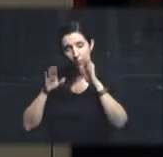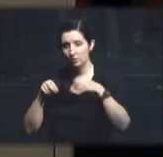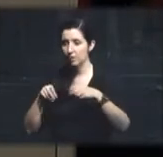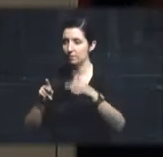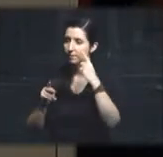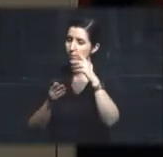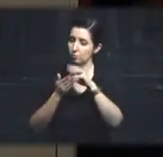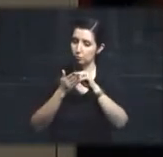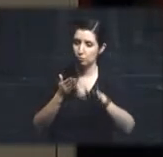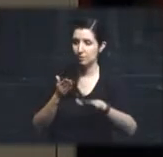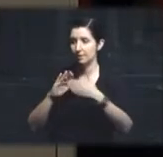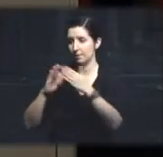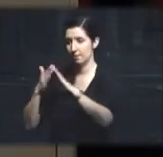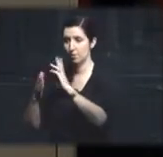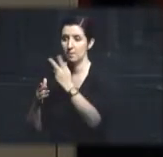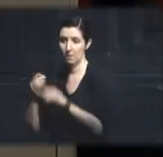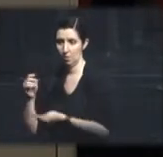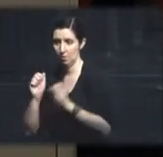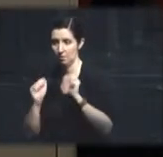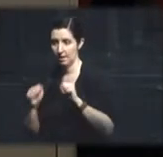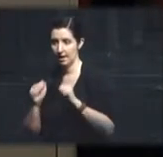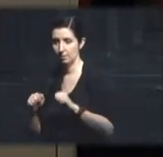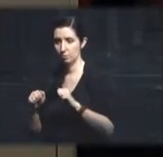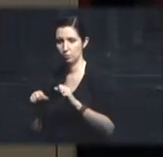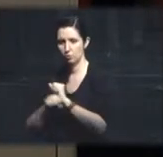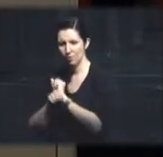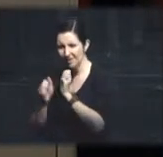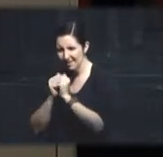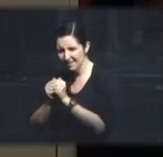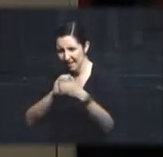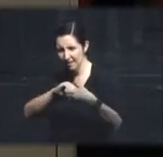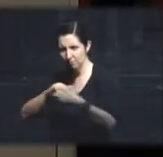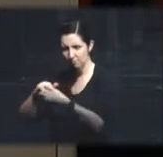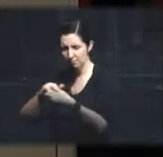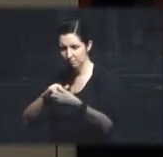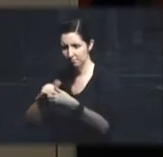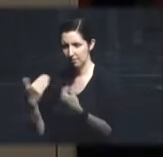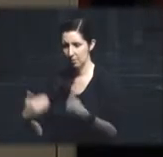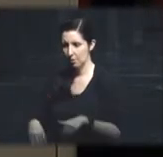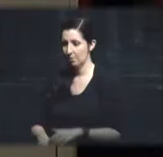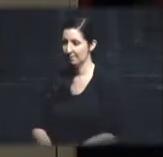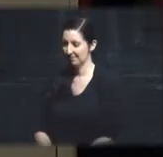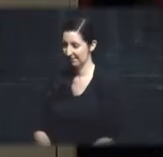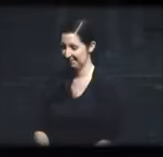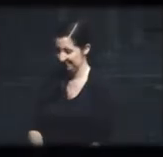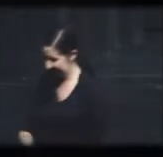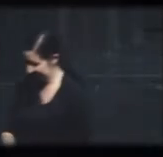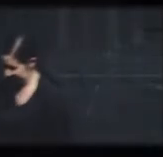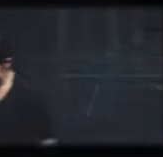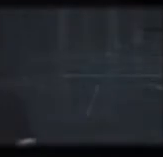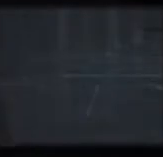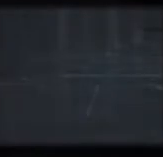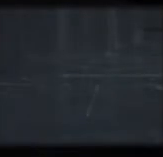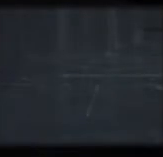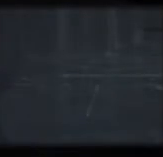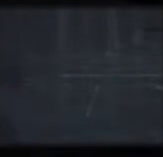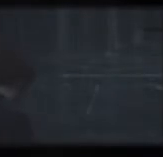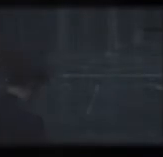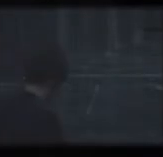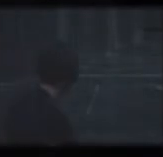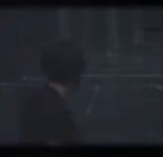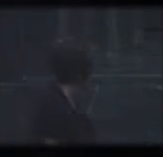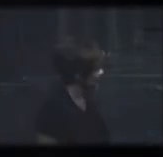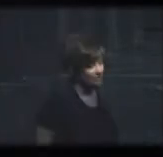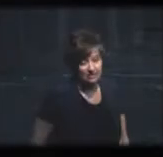community to be able to engage with our students in this way. So I'm really proud of where the quad program